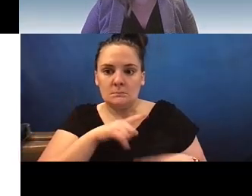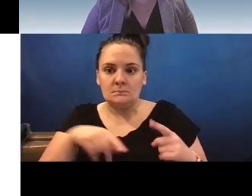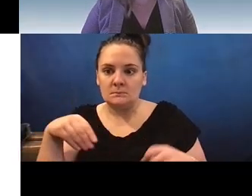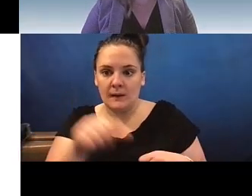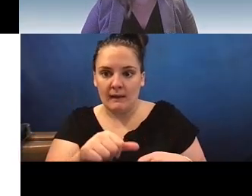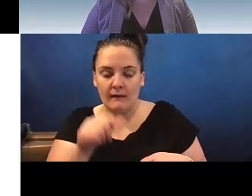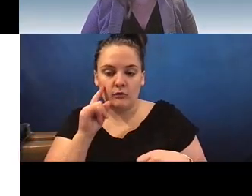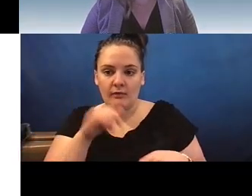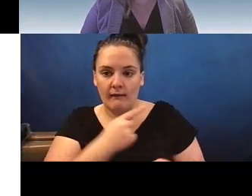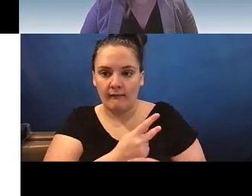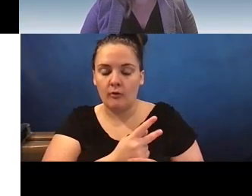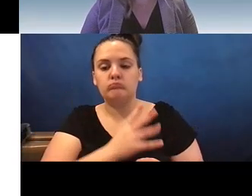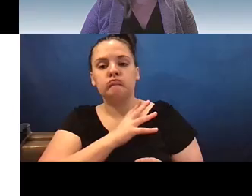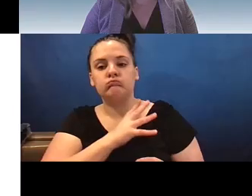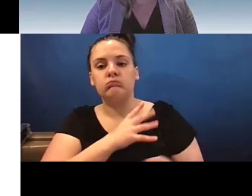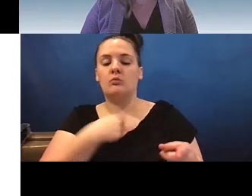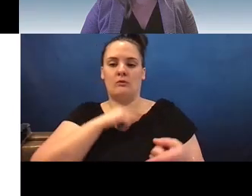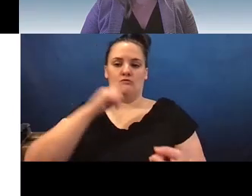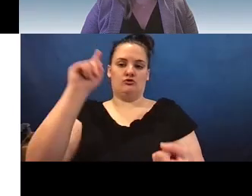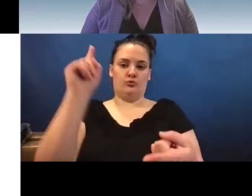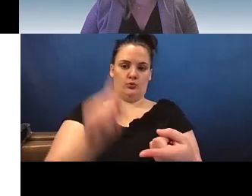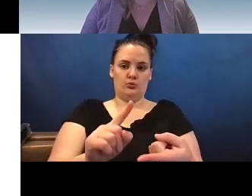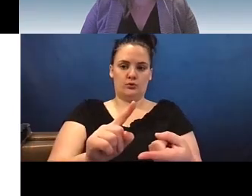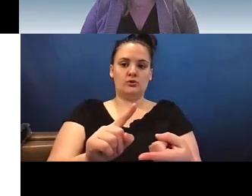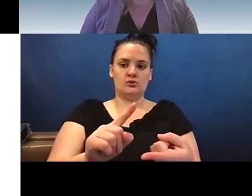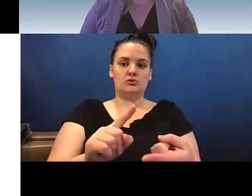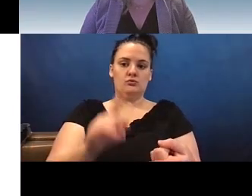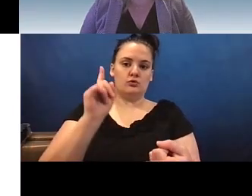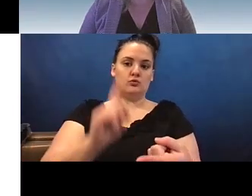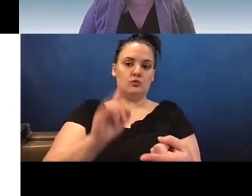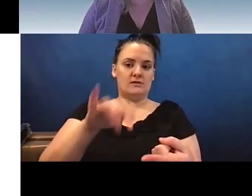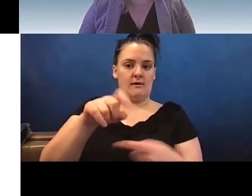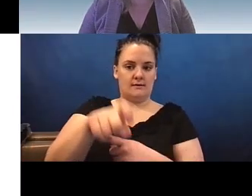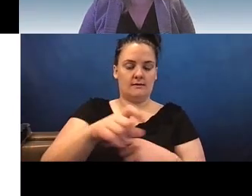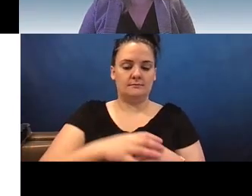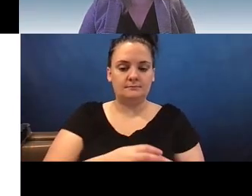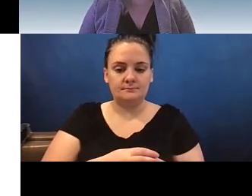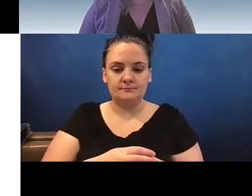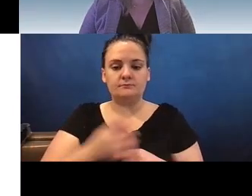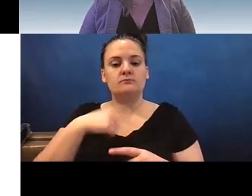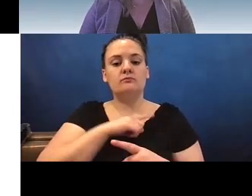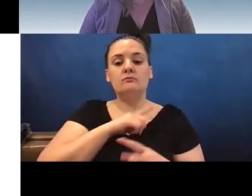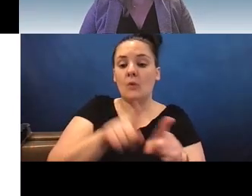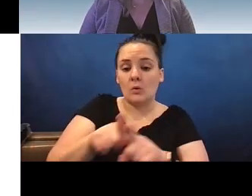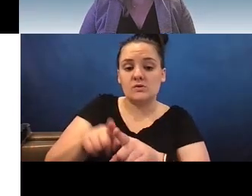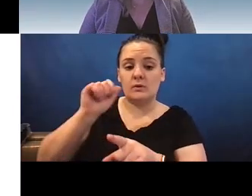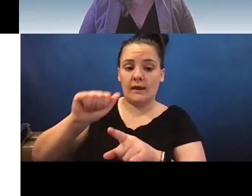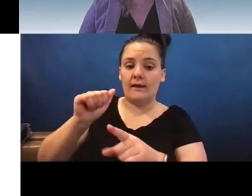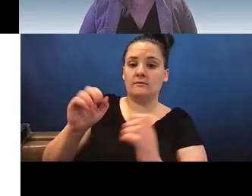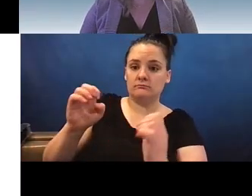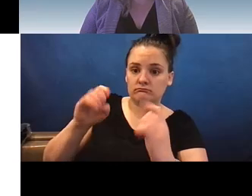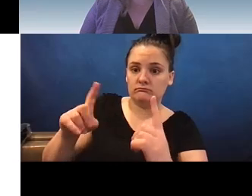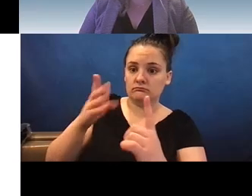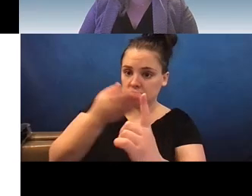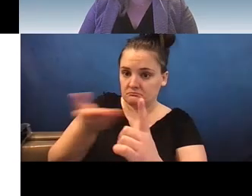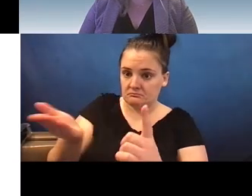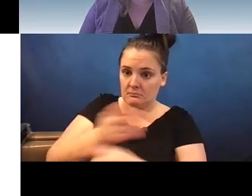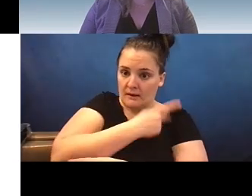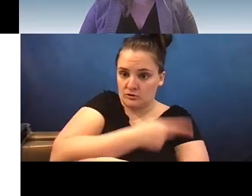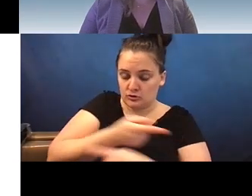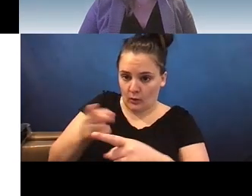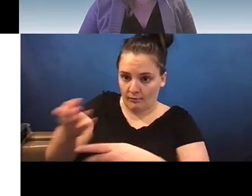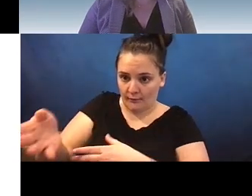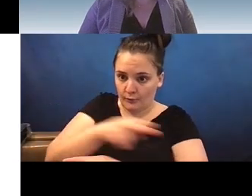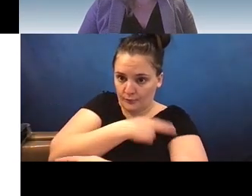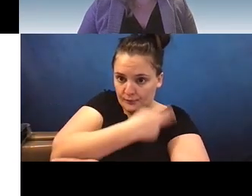additionally connects patients with services available to them that they qualify for. Lastly, the last